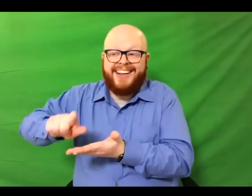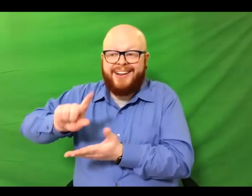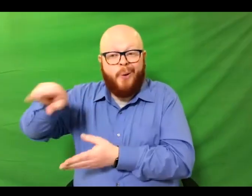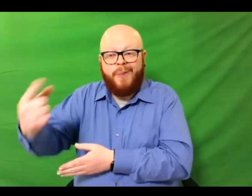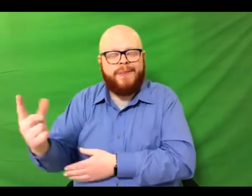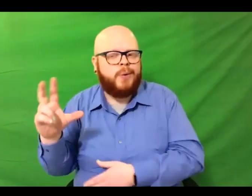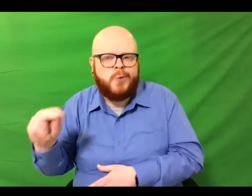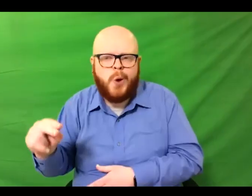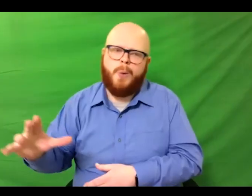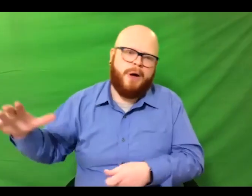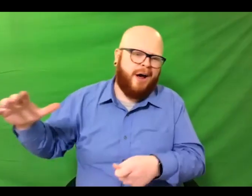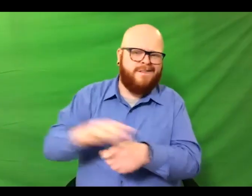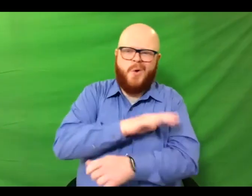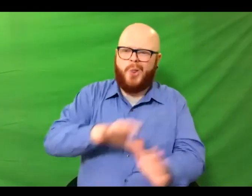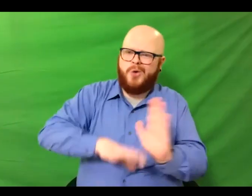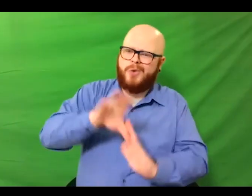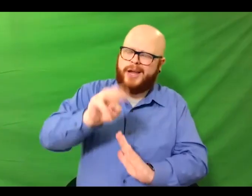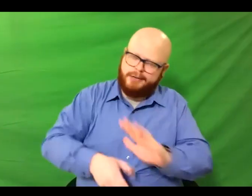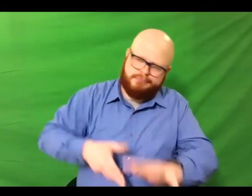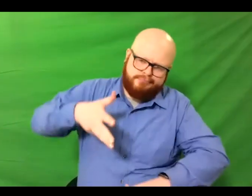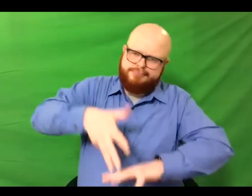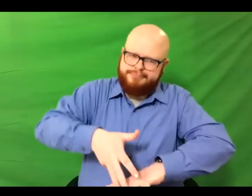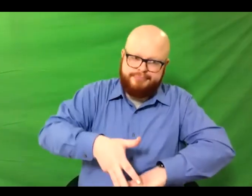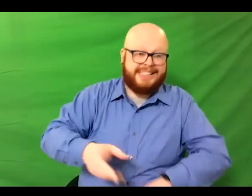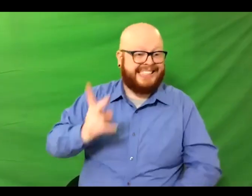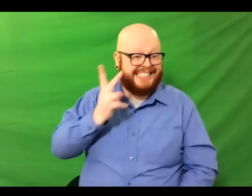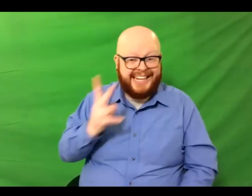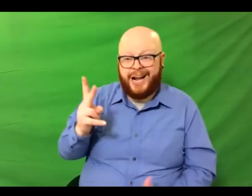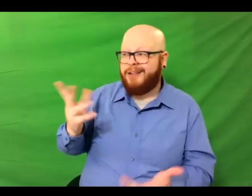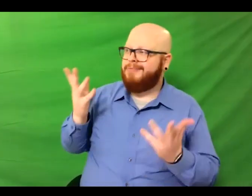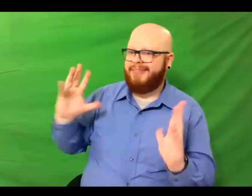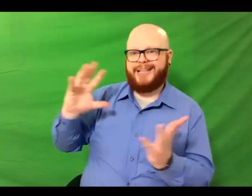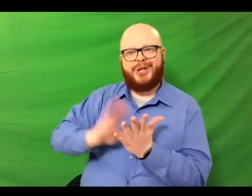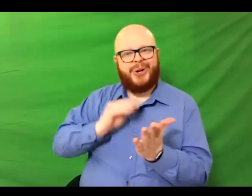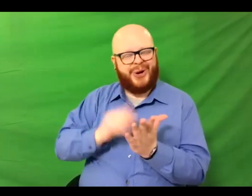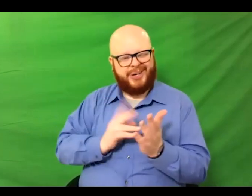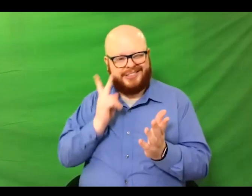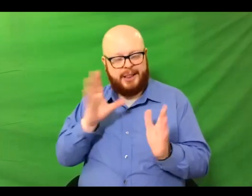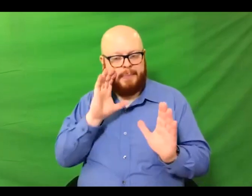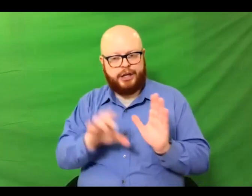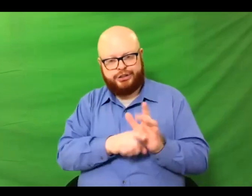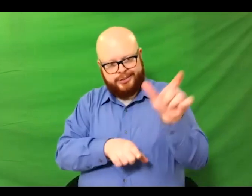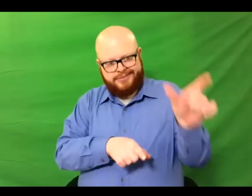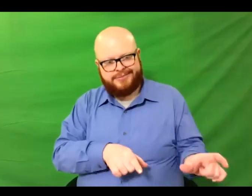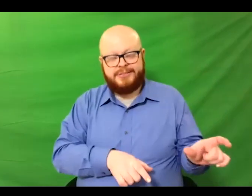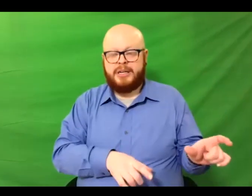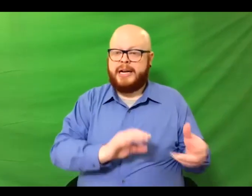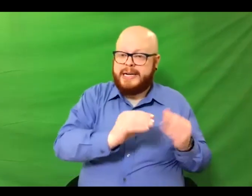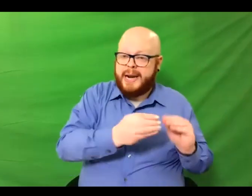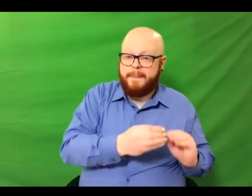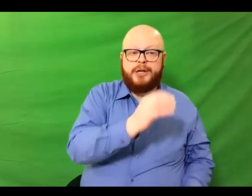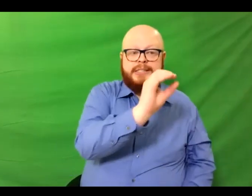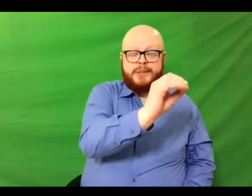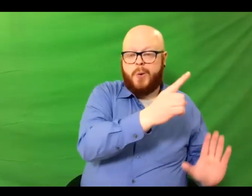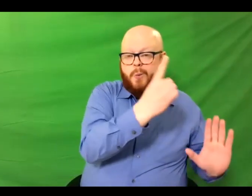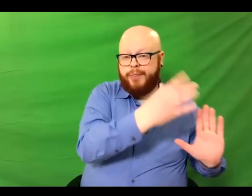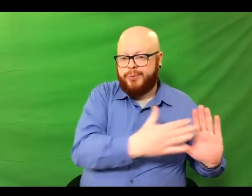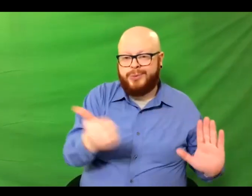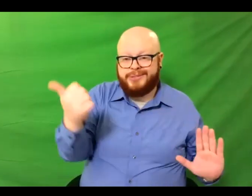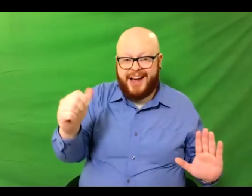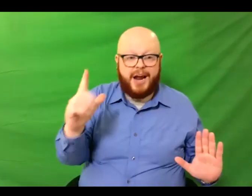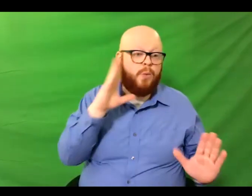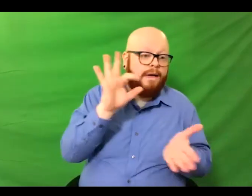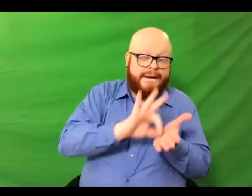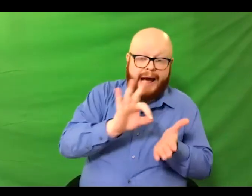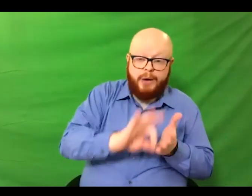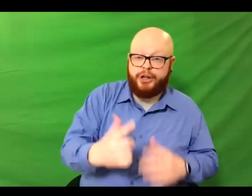can see where they say, let's learn numbers 0 through 10, the number line. You're counting 3 black dots. You're assigning the number